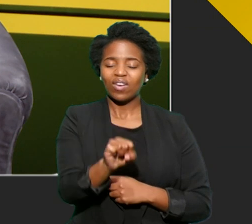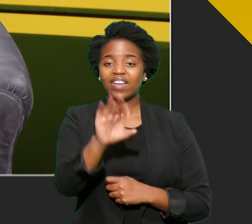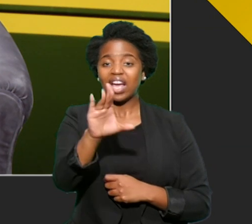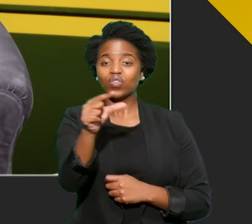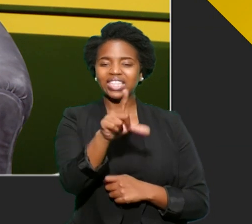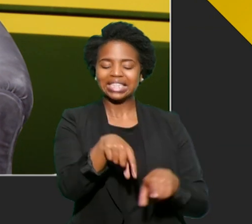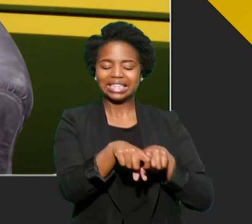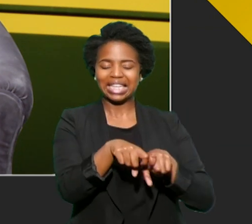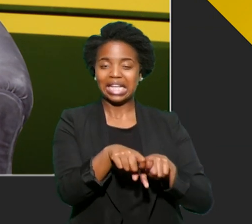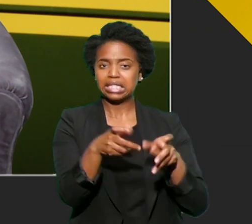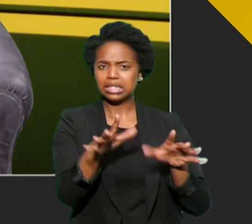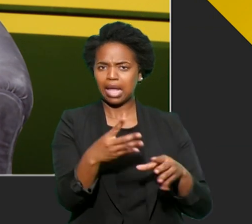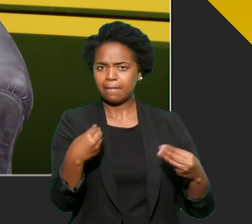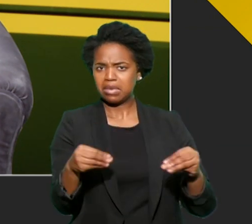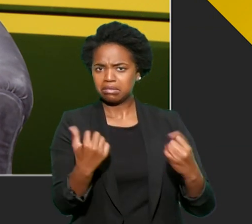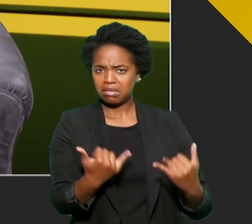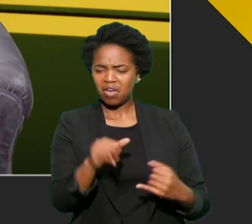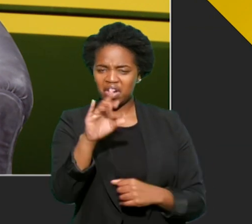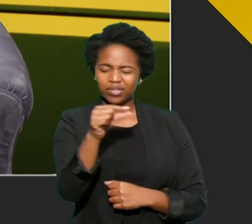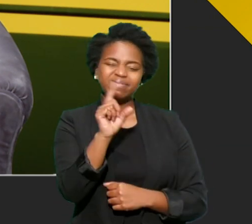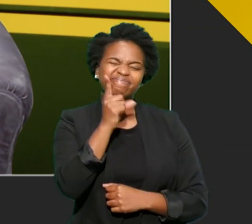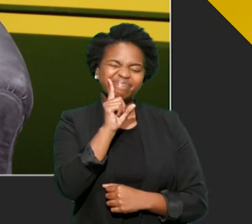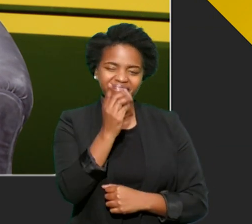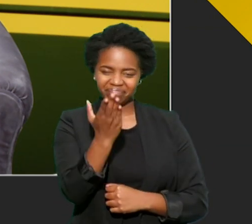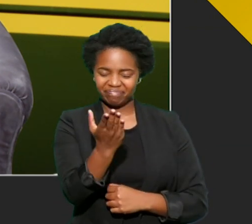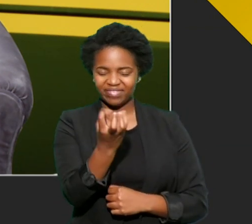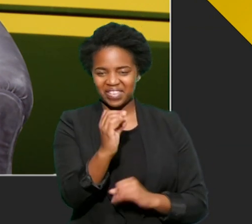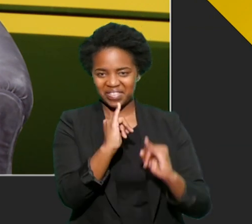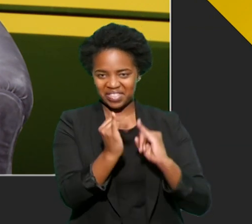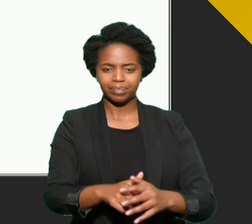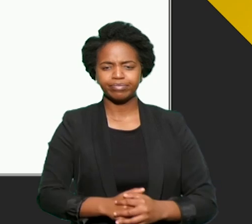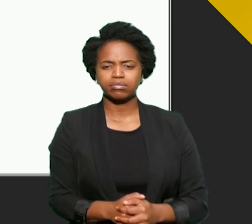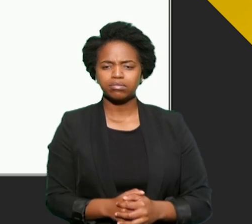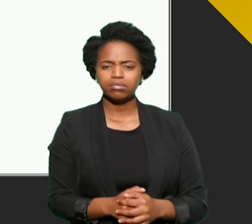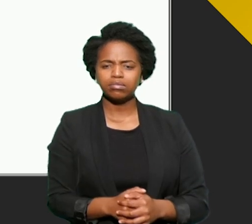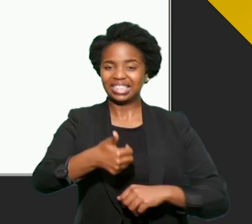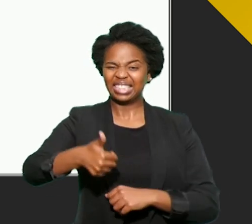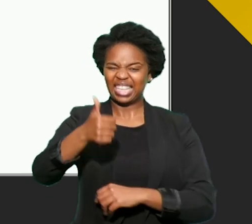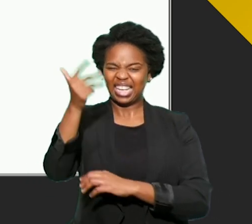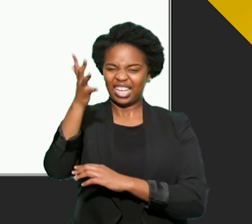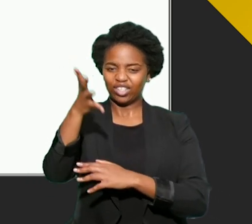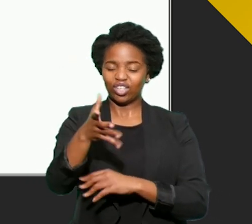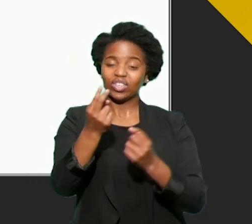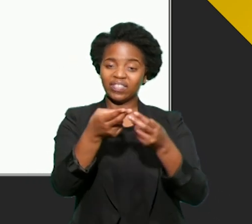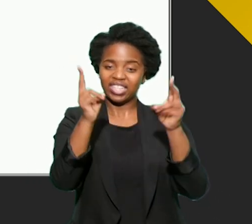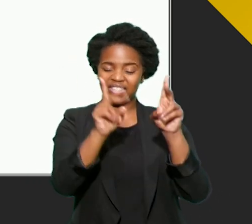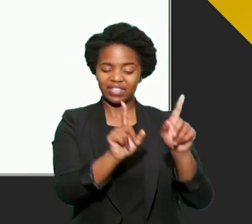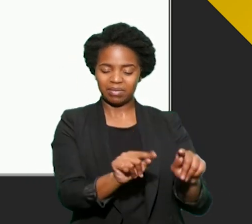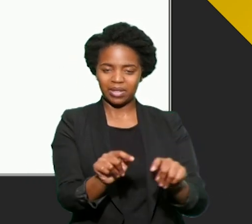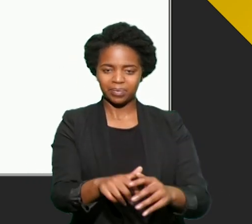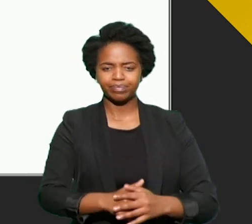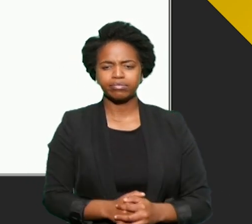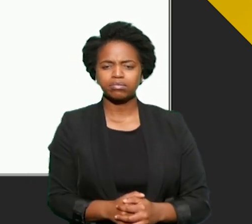5G testbed that they're busy working on. Let's have a look at the conversation we had with the good doctor. At the University of Cape